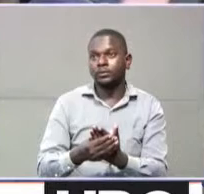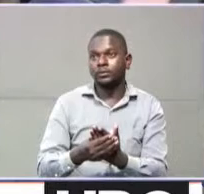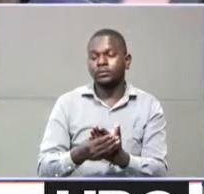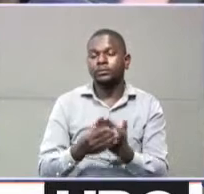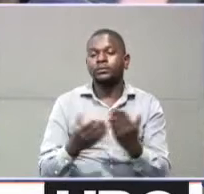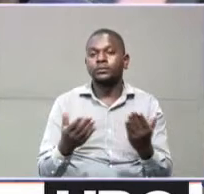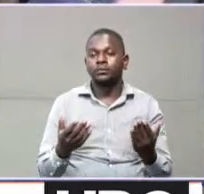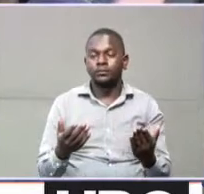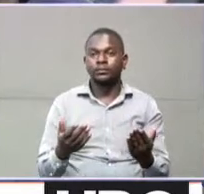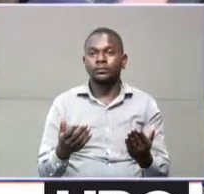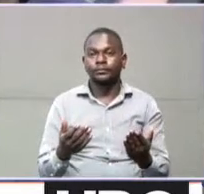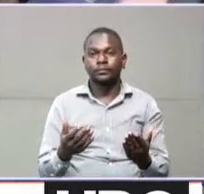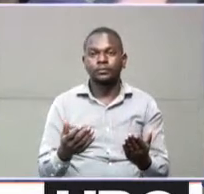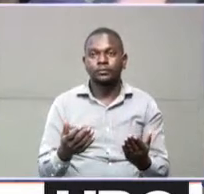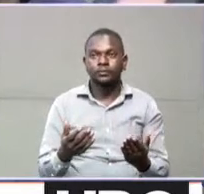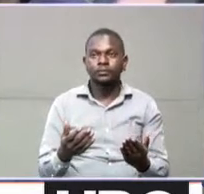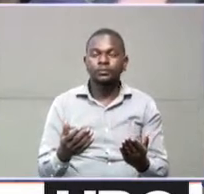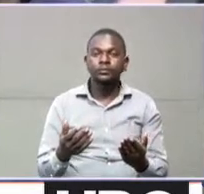as